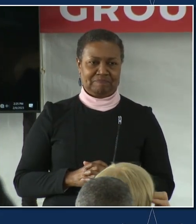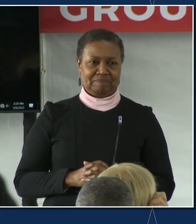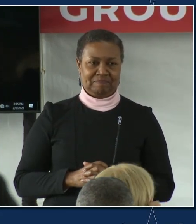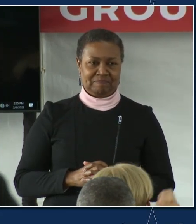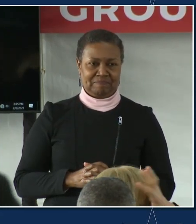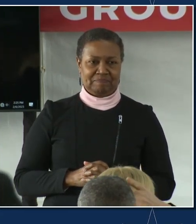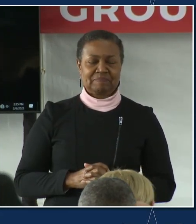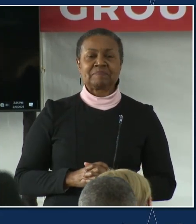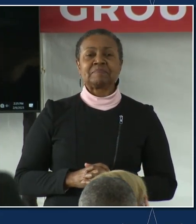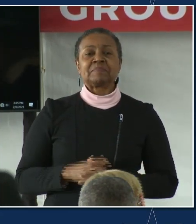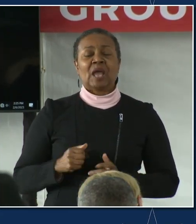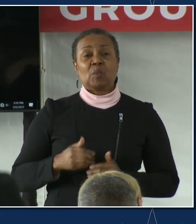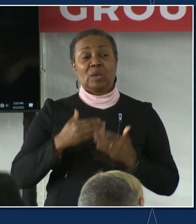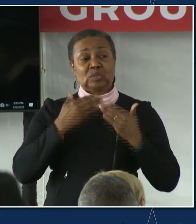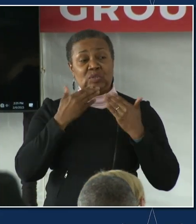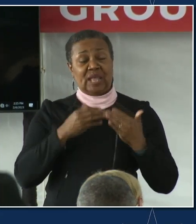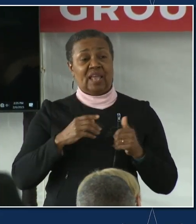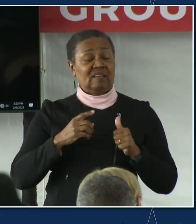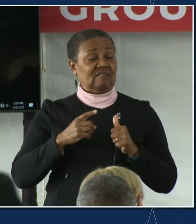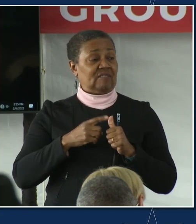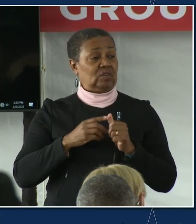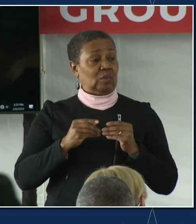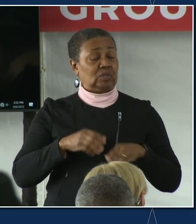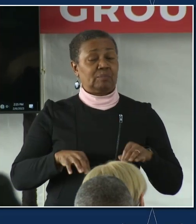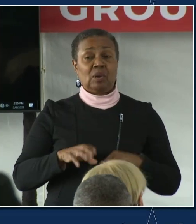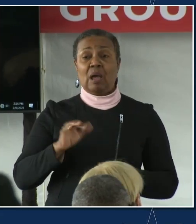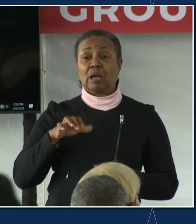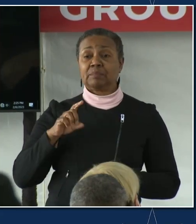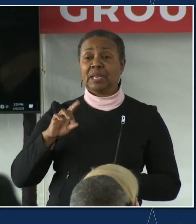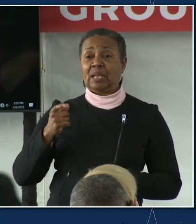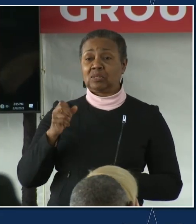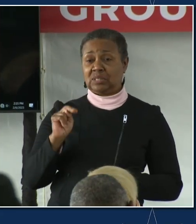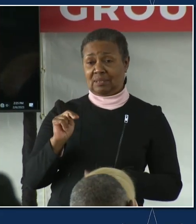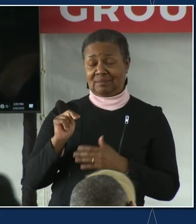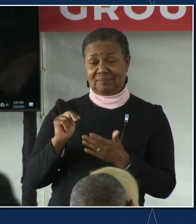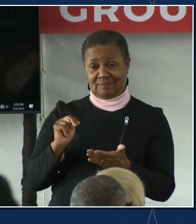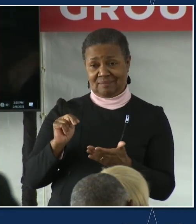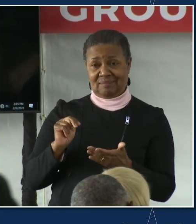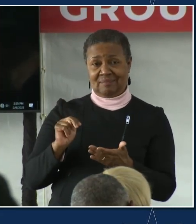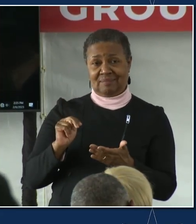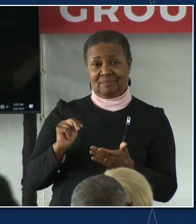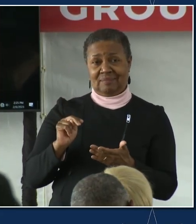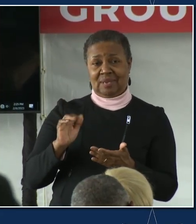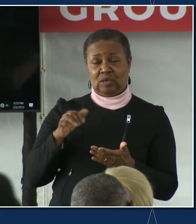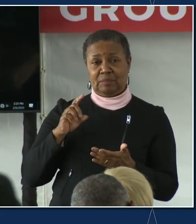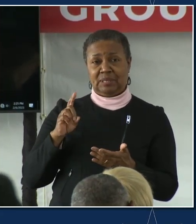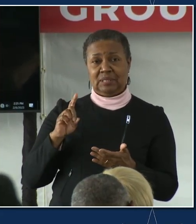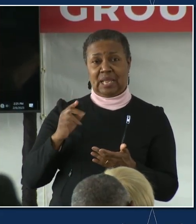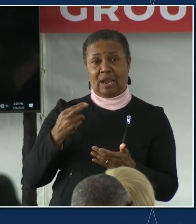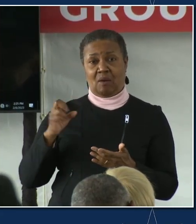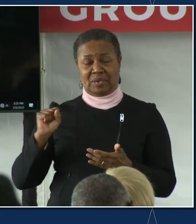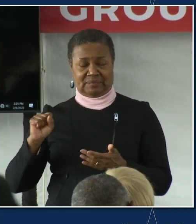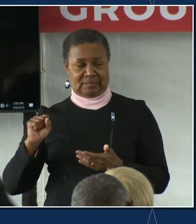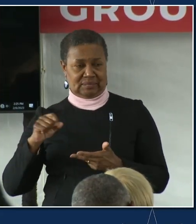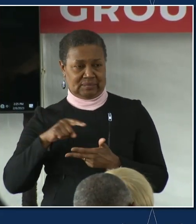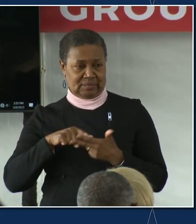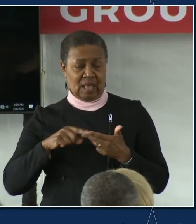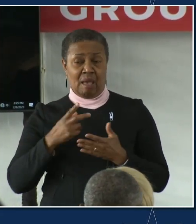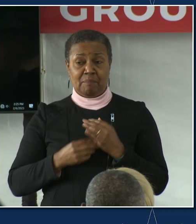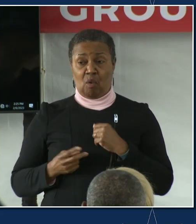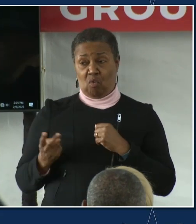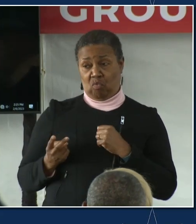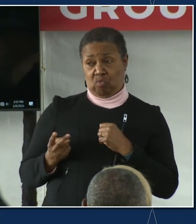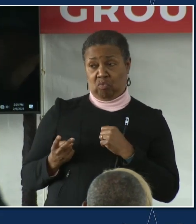So I want to thank, first and foremost, Alderman Hairston, Alderman Harris, both of